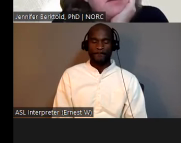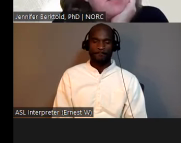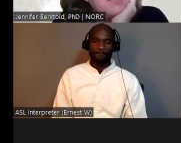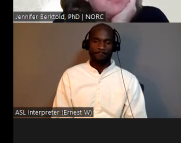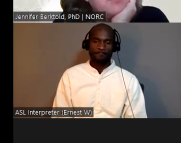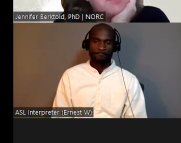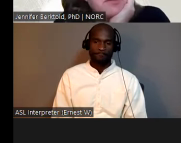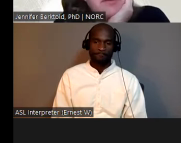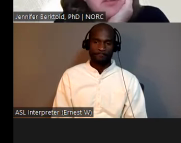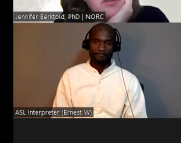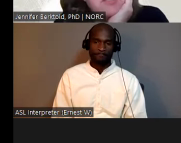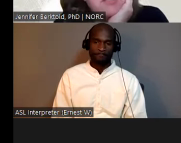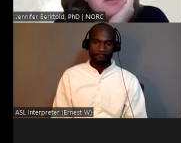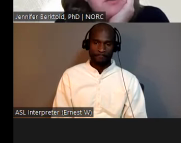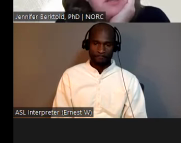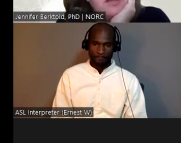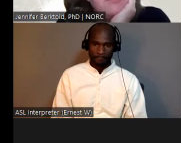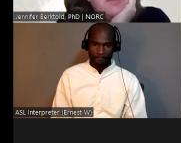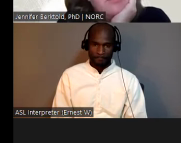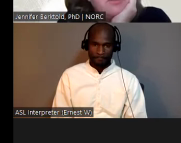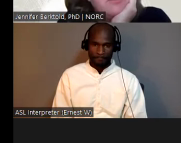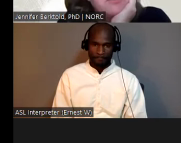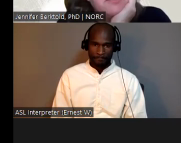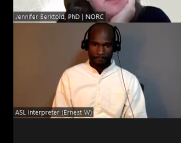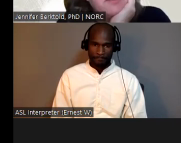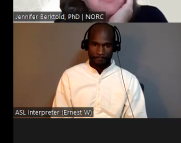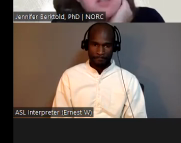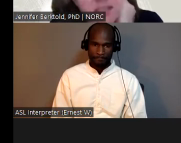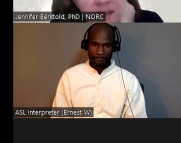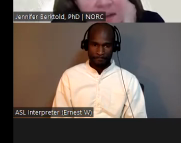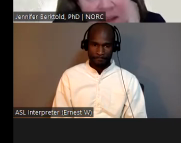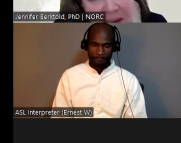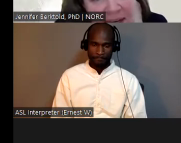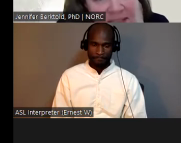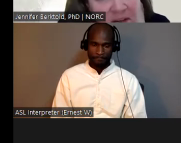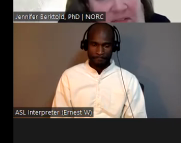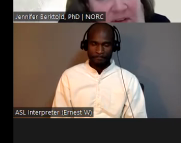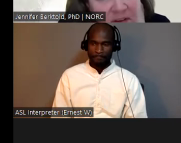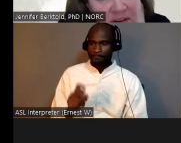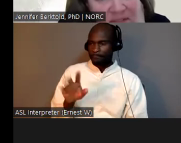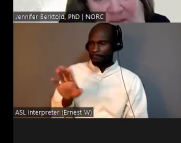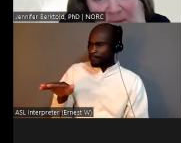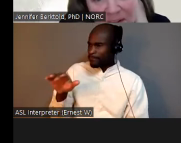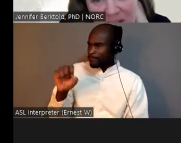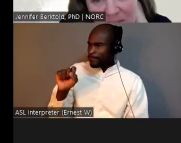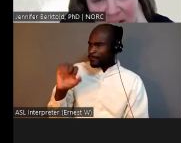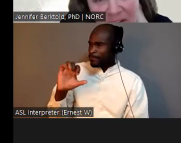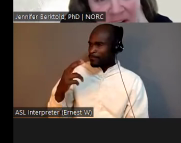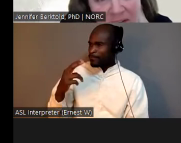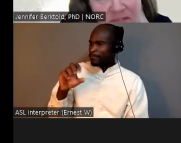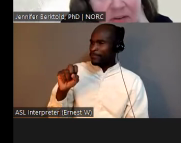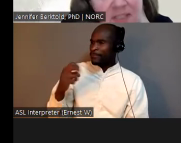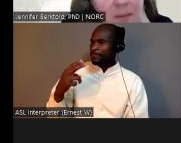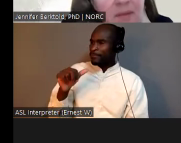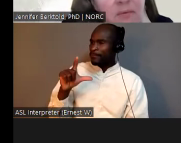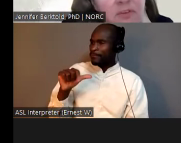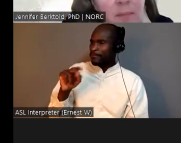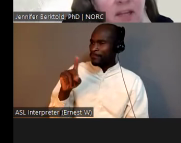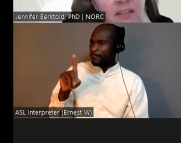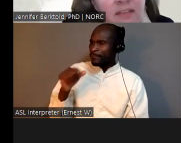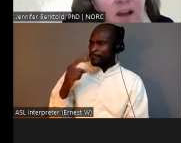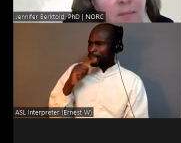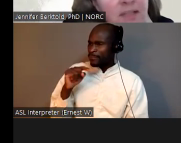And just for what it's worth, I'm having trouble seeing if any notes are in there. So Shalonda, can I ask you if you're managing to monitor the notes of folks coming in